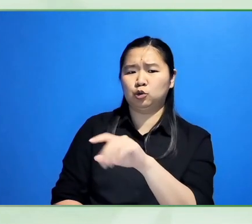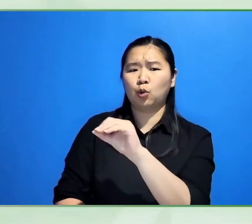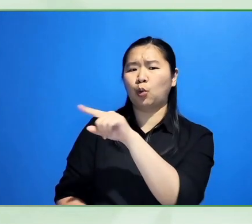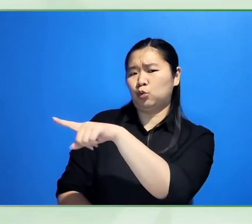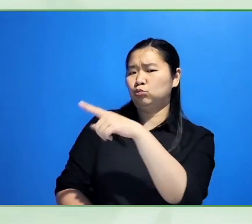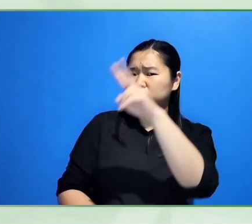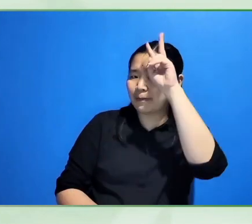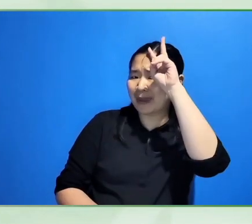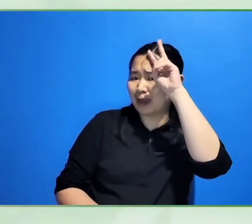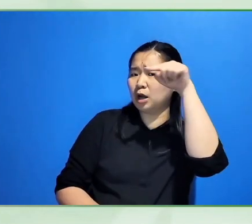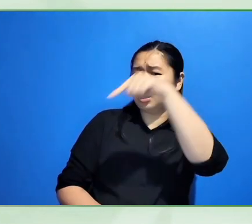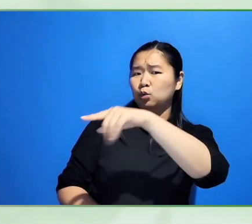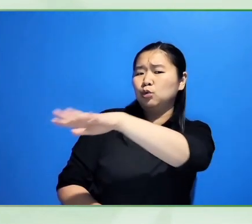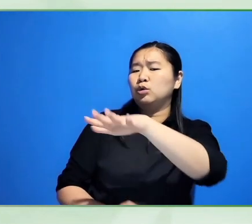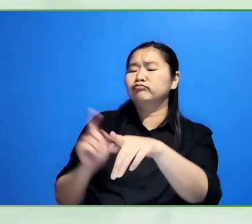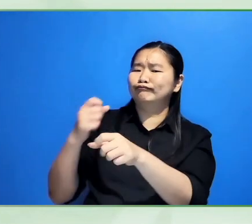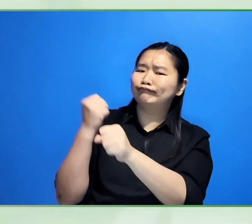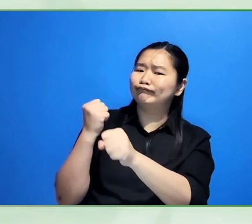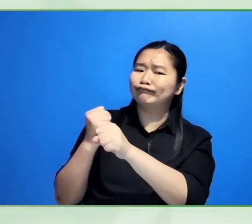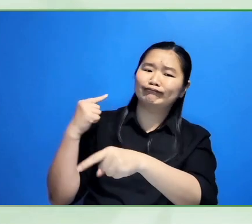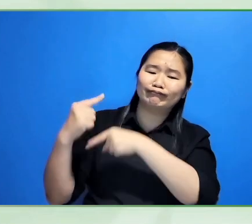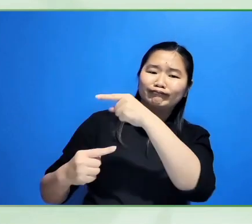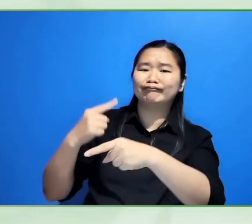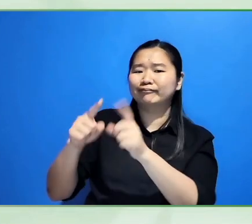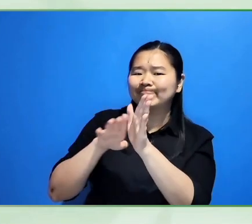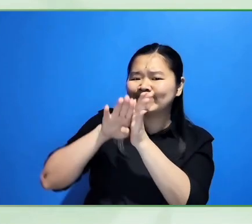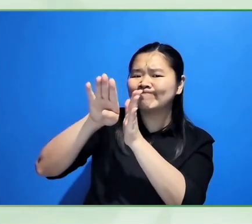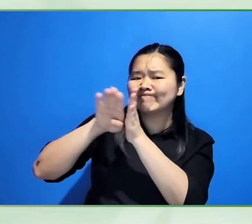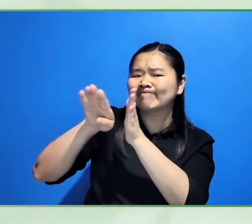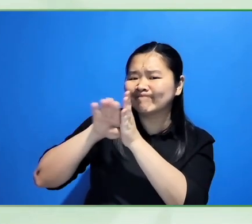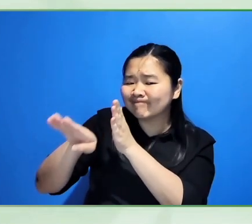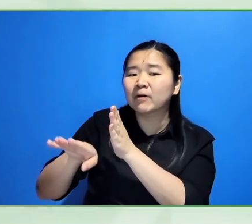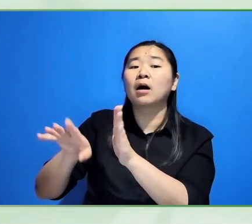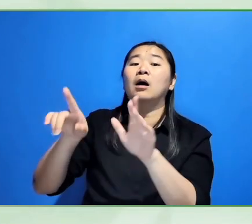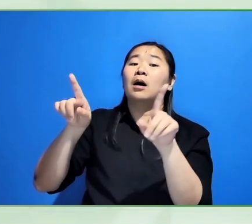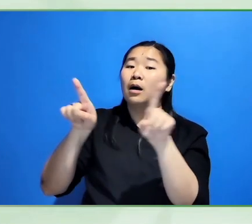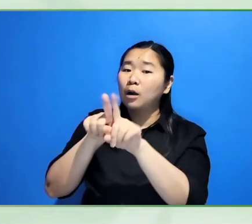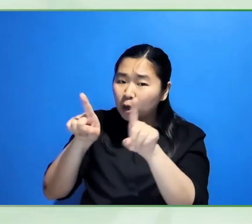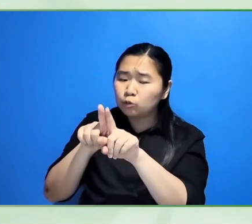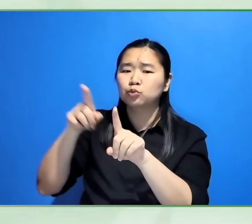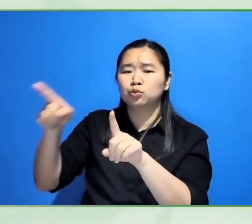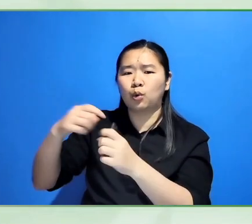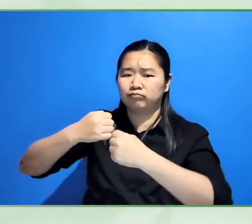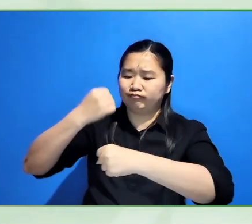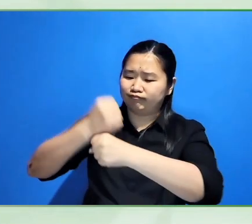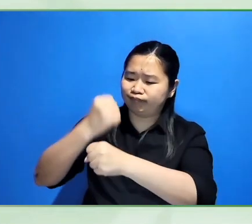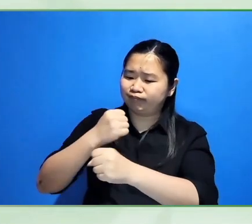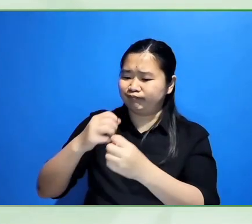make such an industry, let's say, sustainable, or are you also looking to other markets, maybe in South